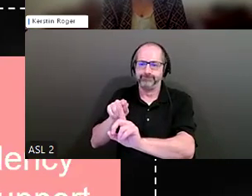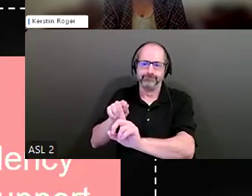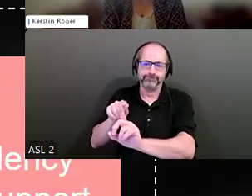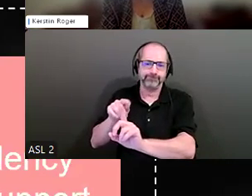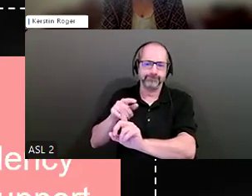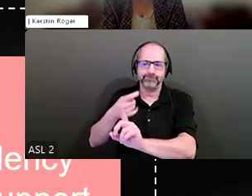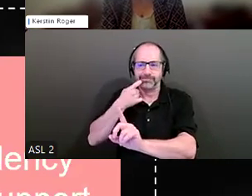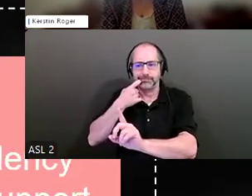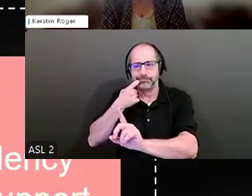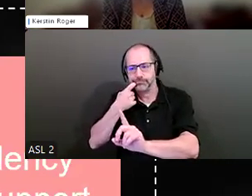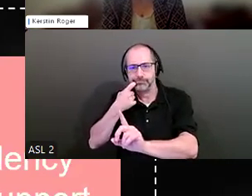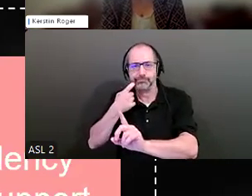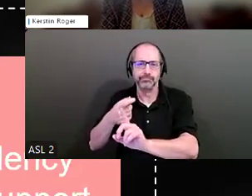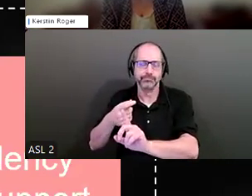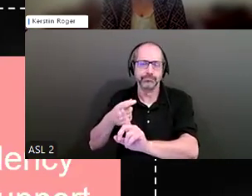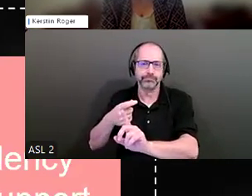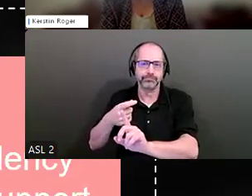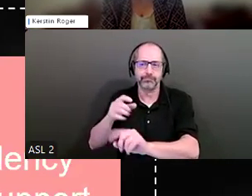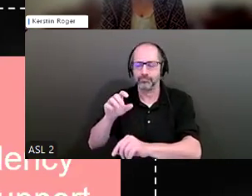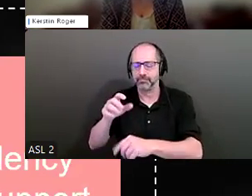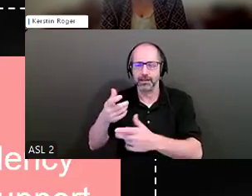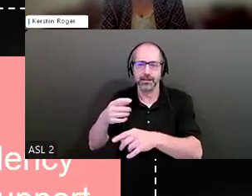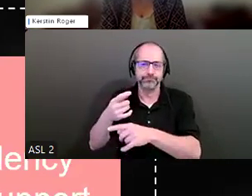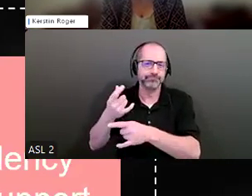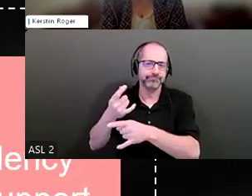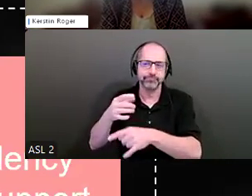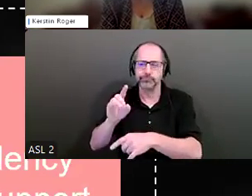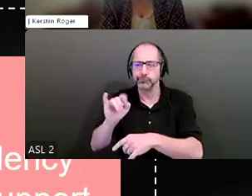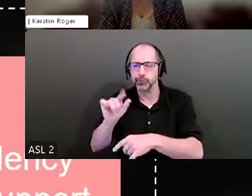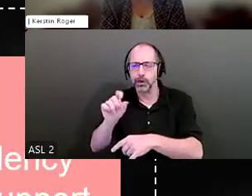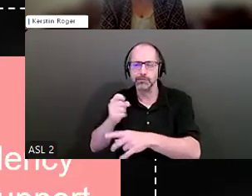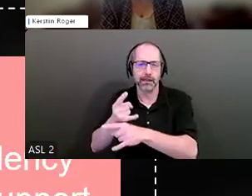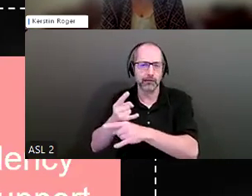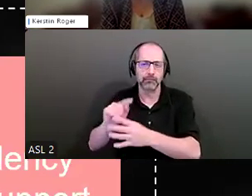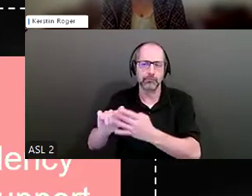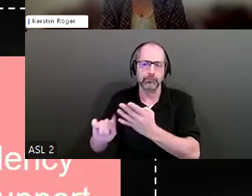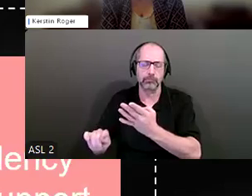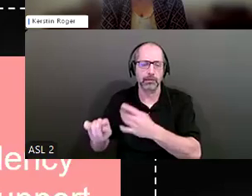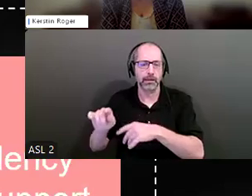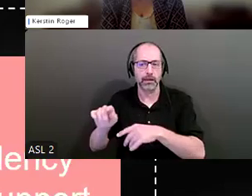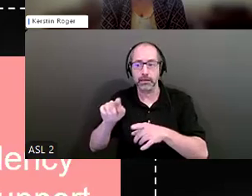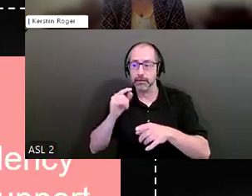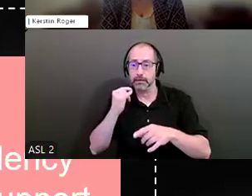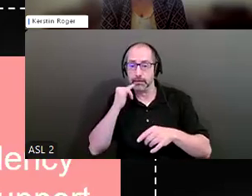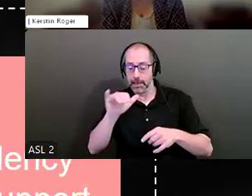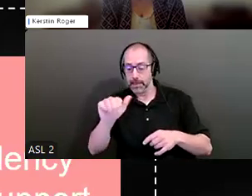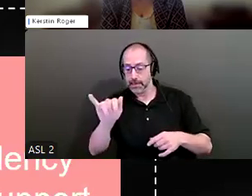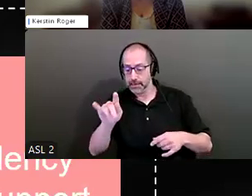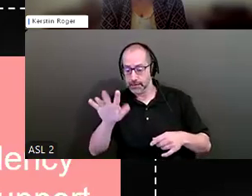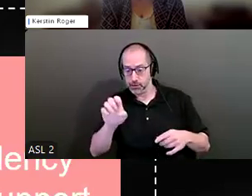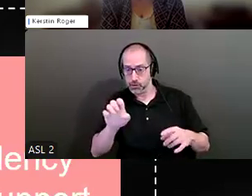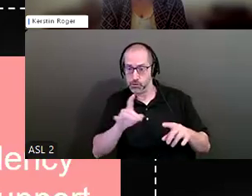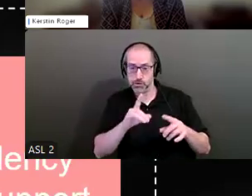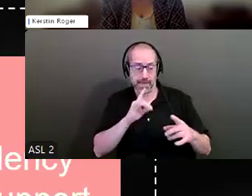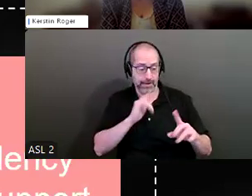substance misuse. We also know that if the abuser is also dependent on the older adult, either for